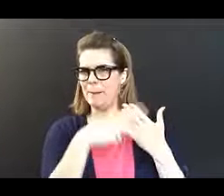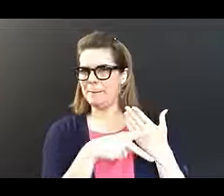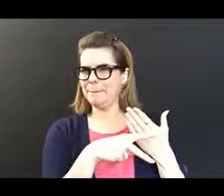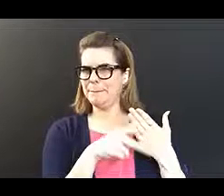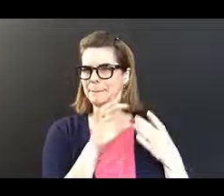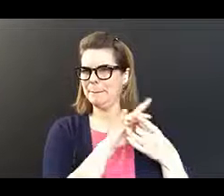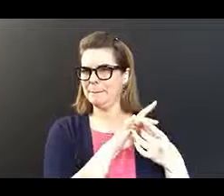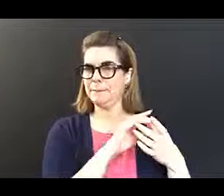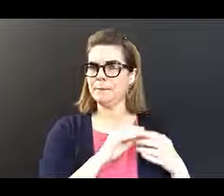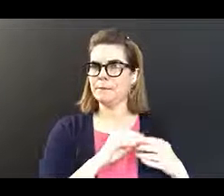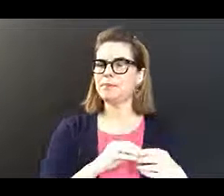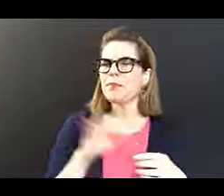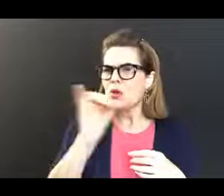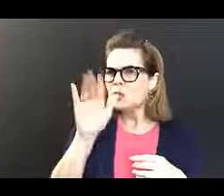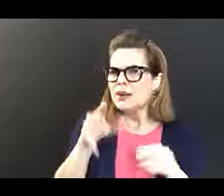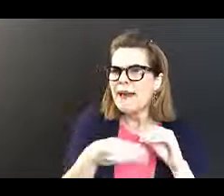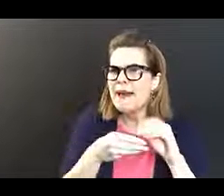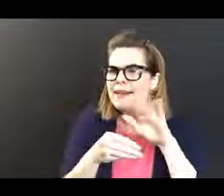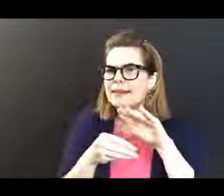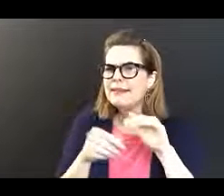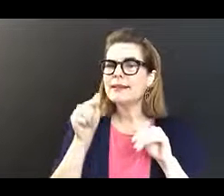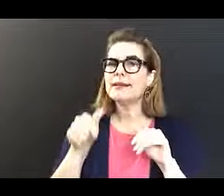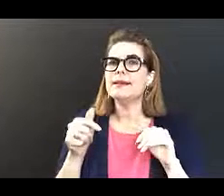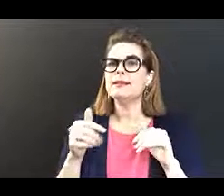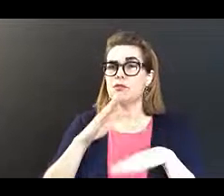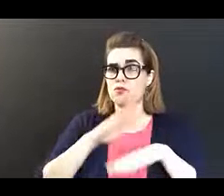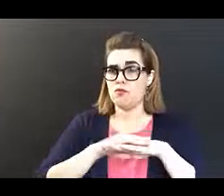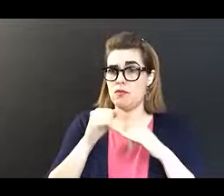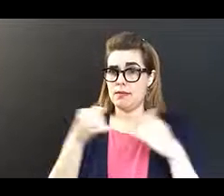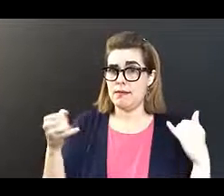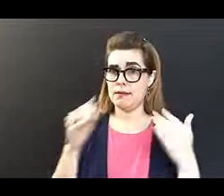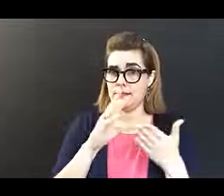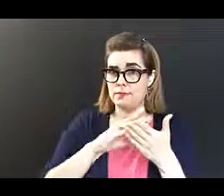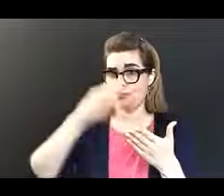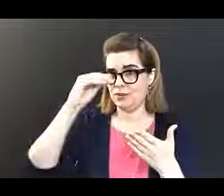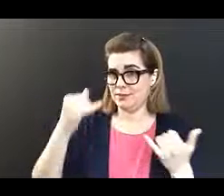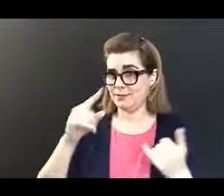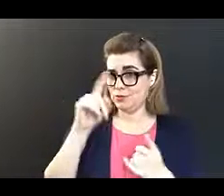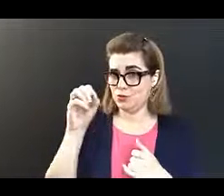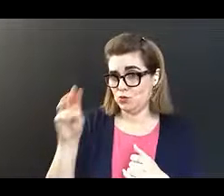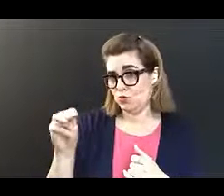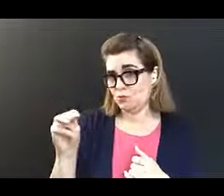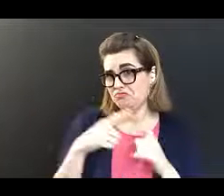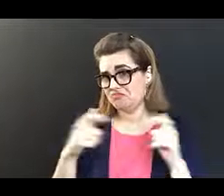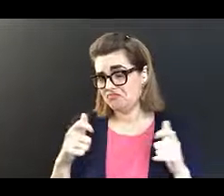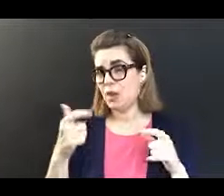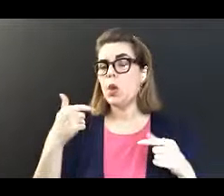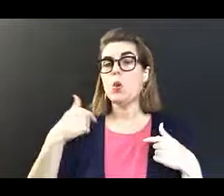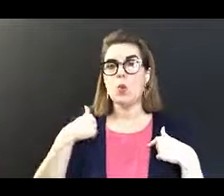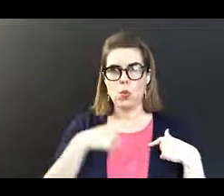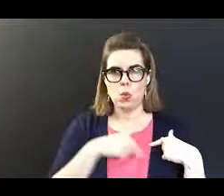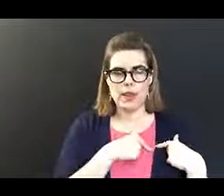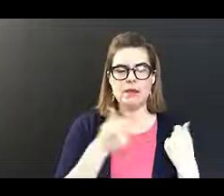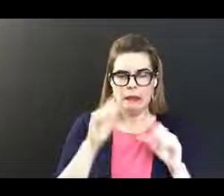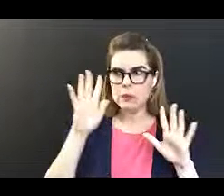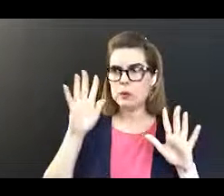and moved into like this online learning environment, we were really thinking about our students taking college courses. And we know that when they're on campus,